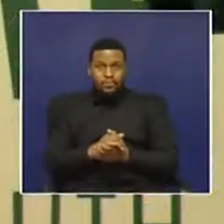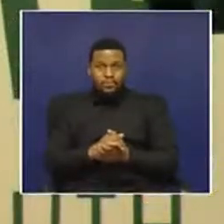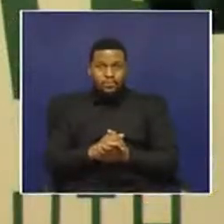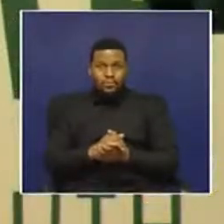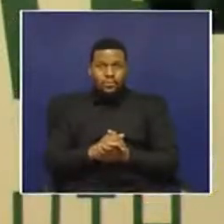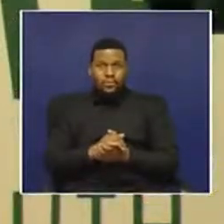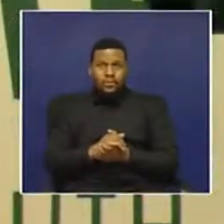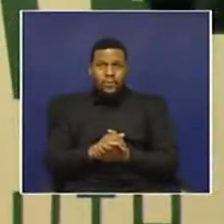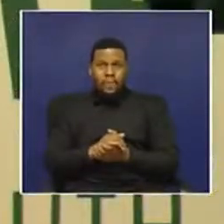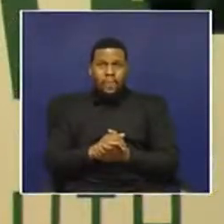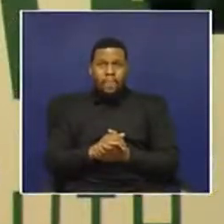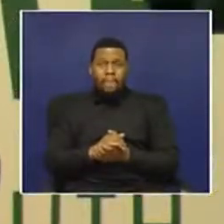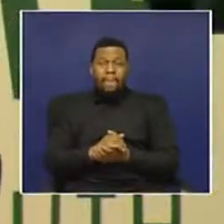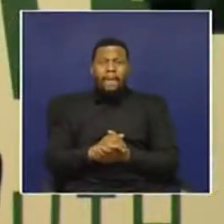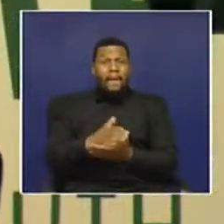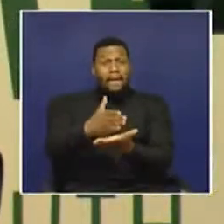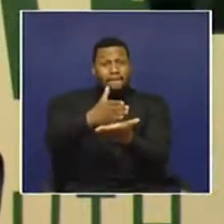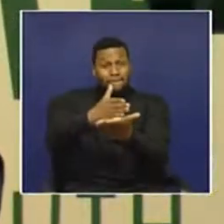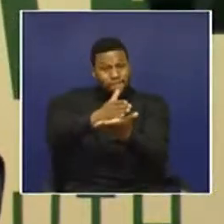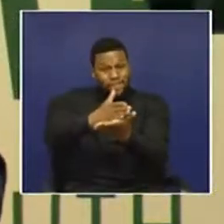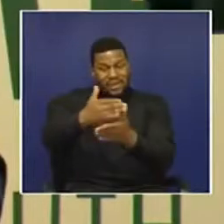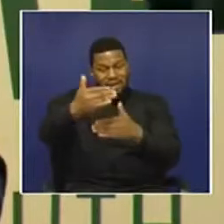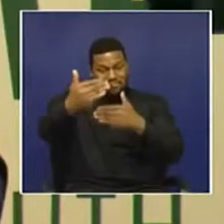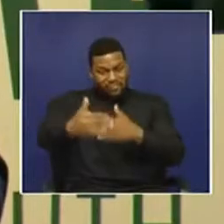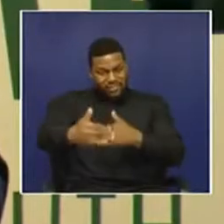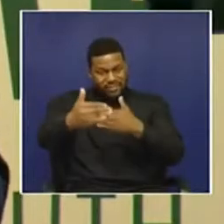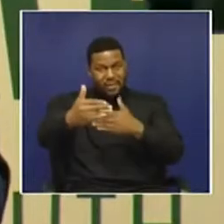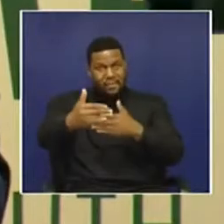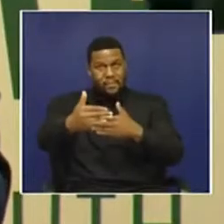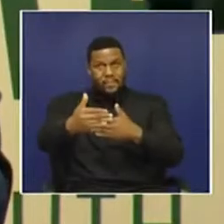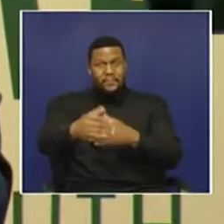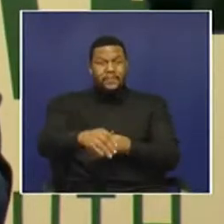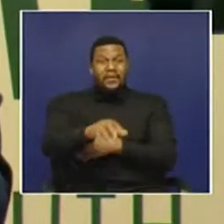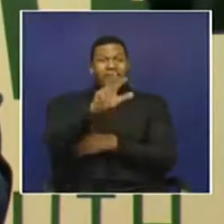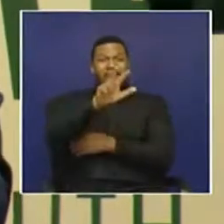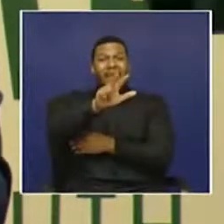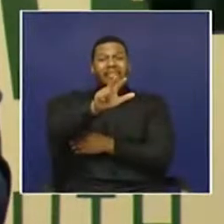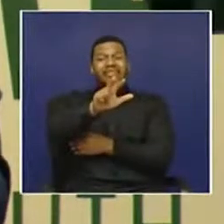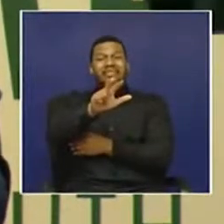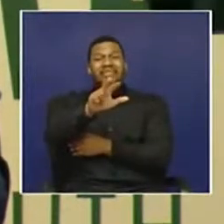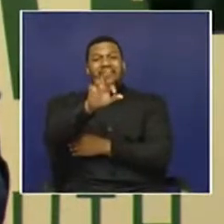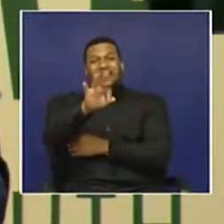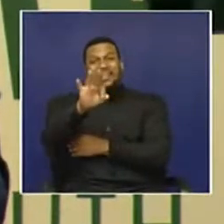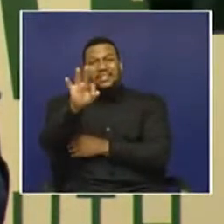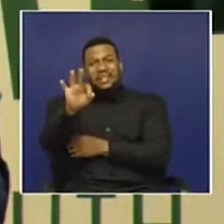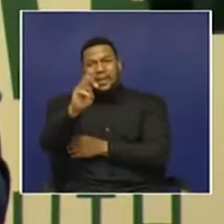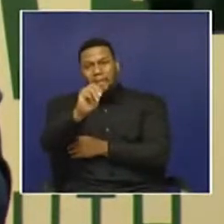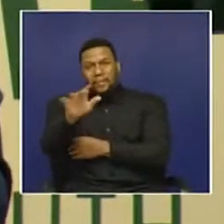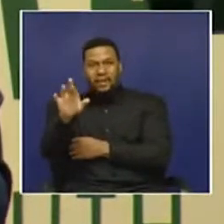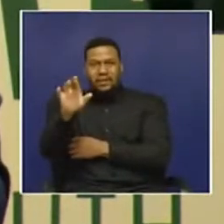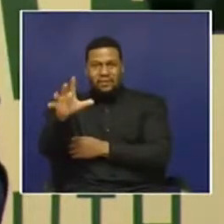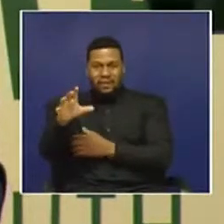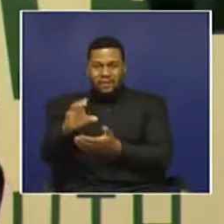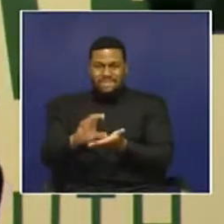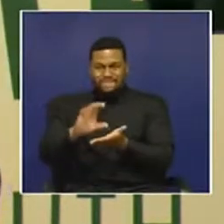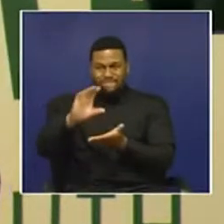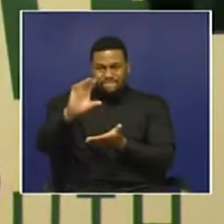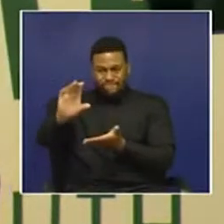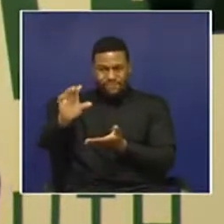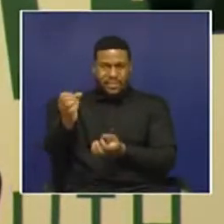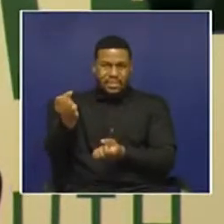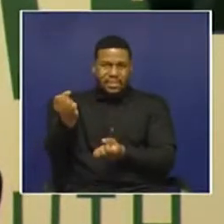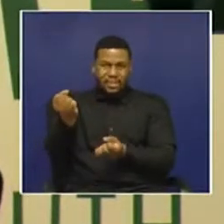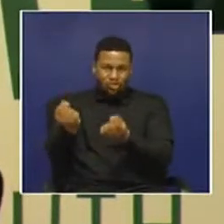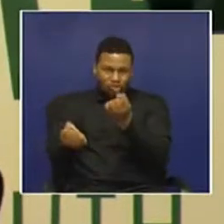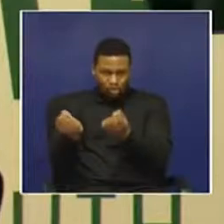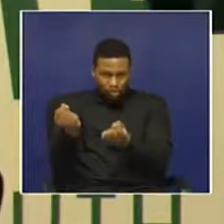Over the medium term, 883 million is shifted from the Department of Justice and Constitutional Development to the Office of the